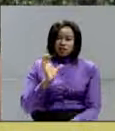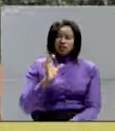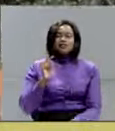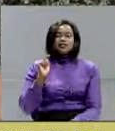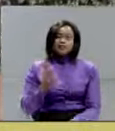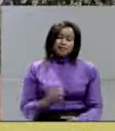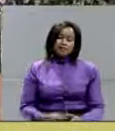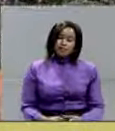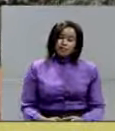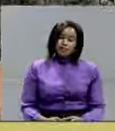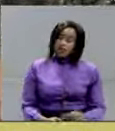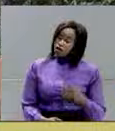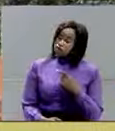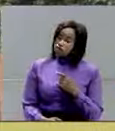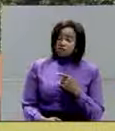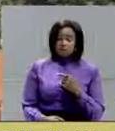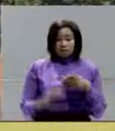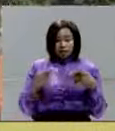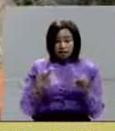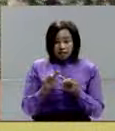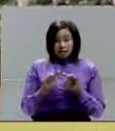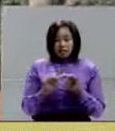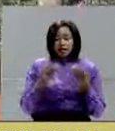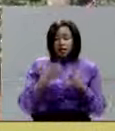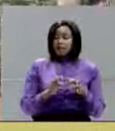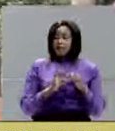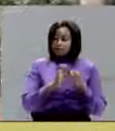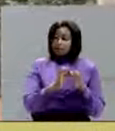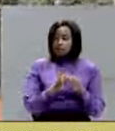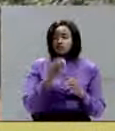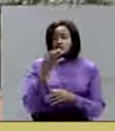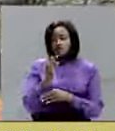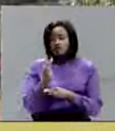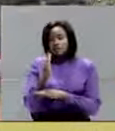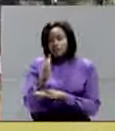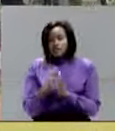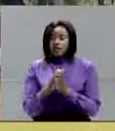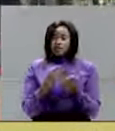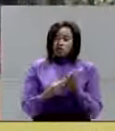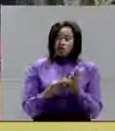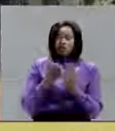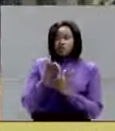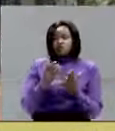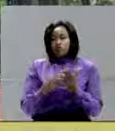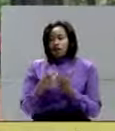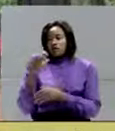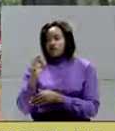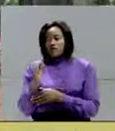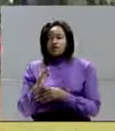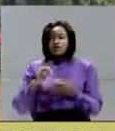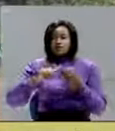This particular setup at Naguru Katali is a result of various relations between the French Embassy and Uganda through the Uganda-France Friendship